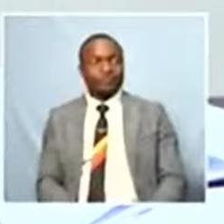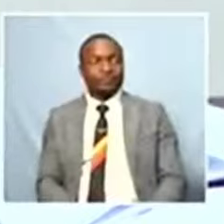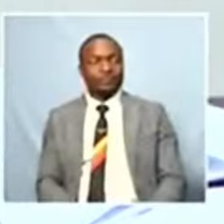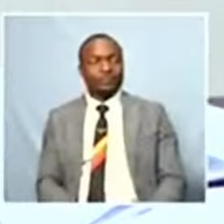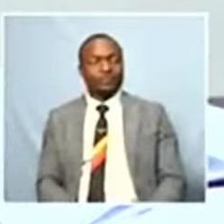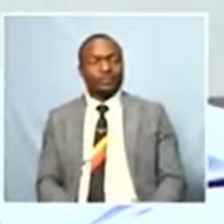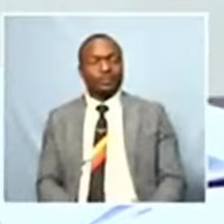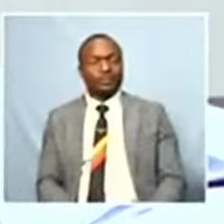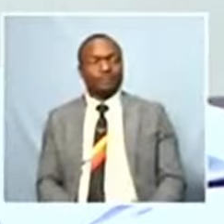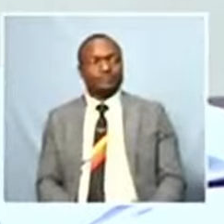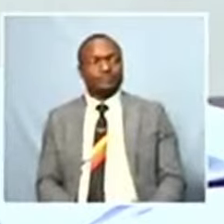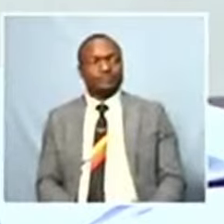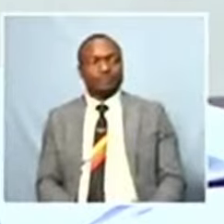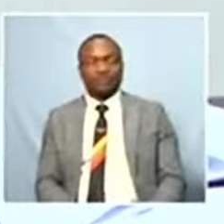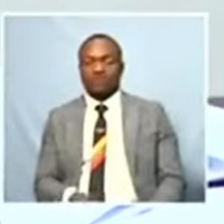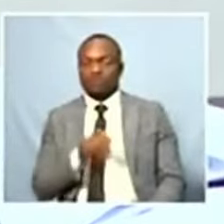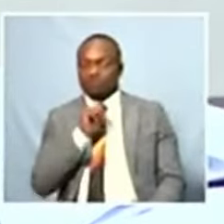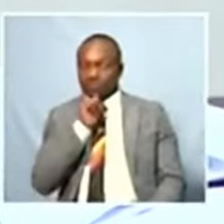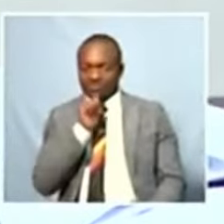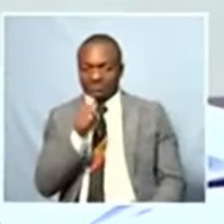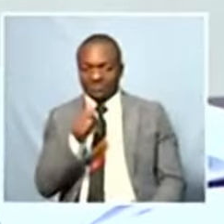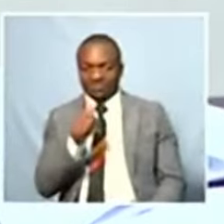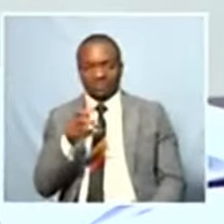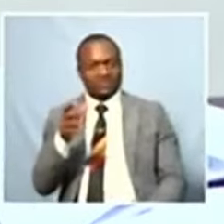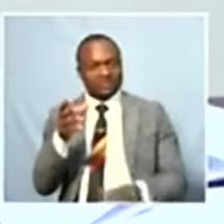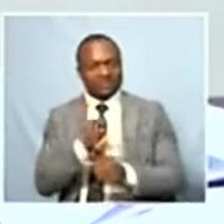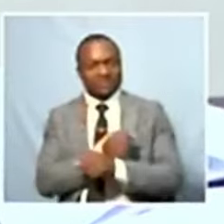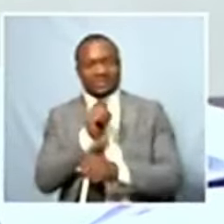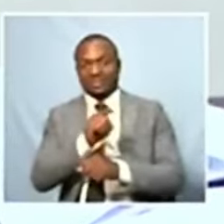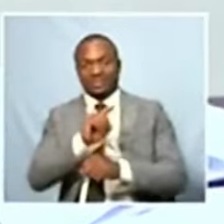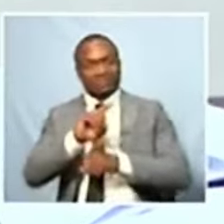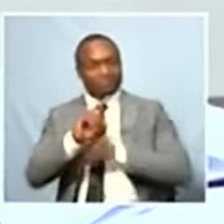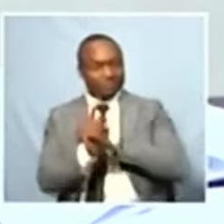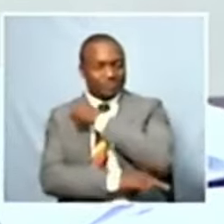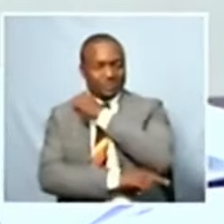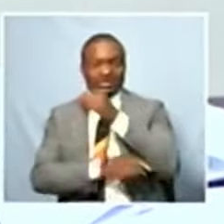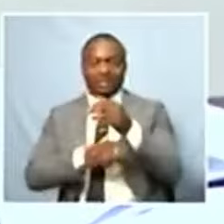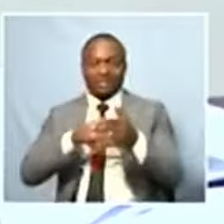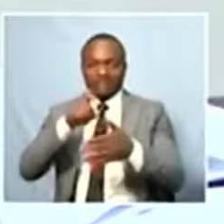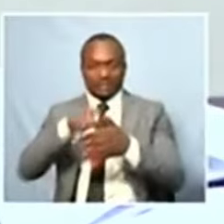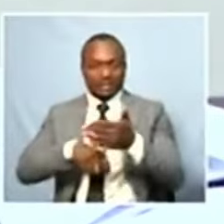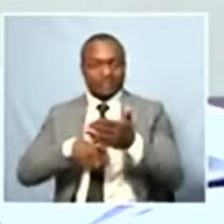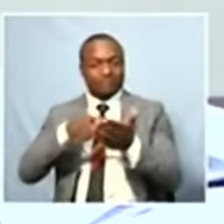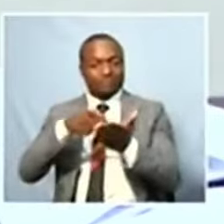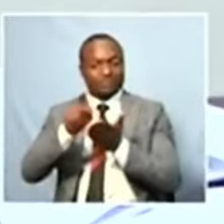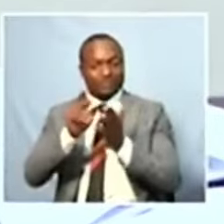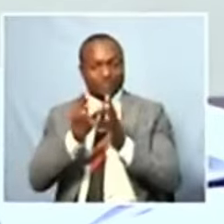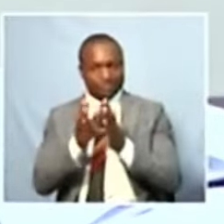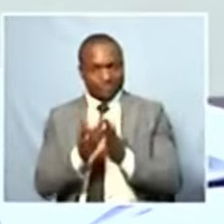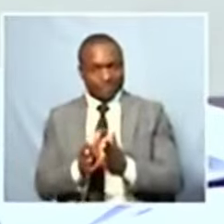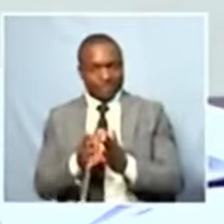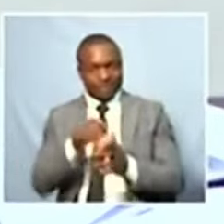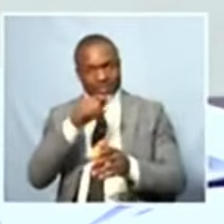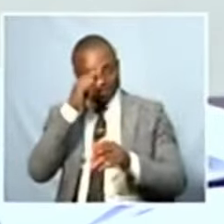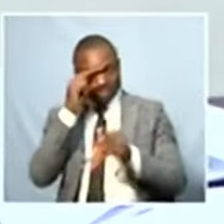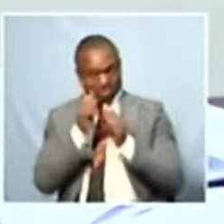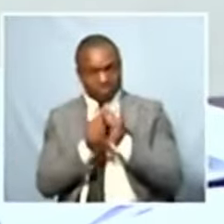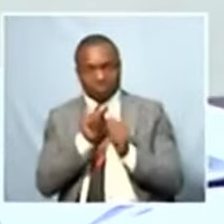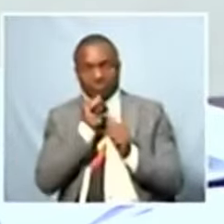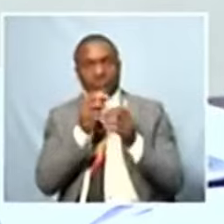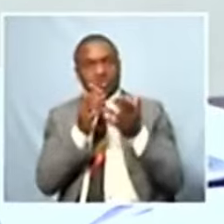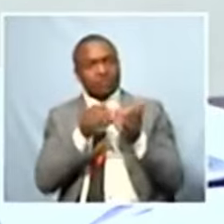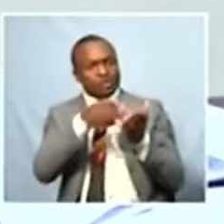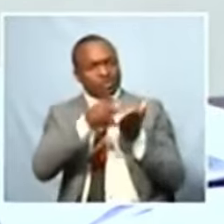We wouldn't take that punitive measures on our taxpayers. Say that because we don't want to